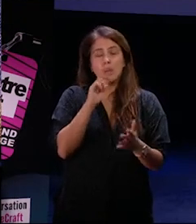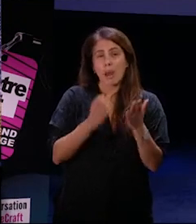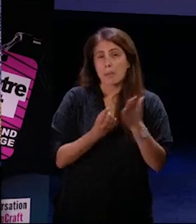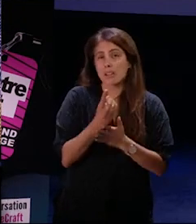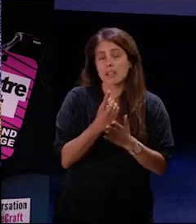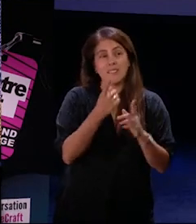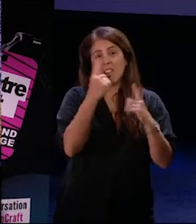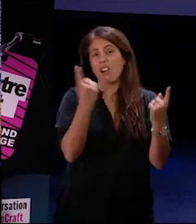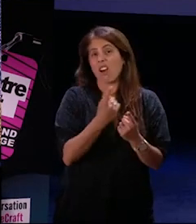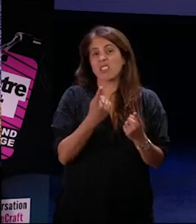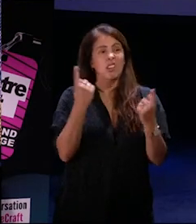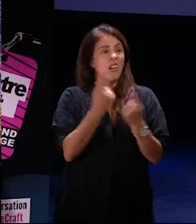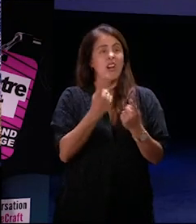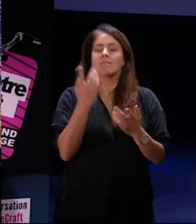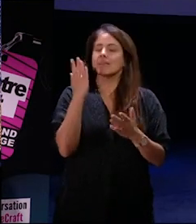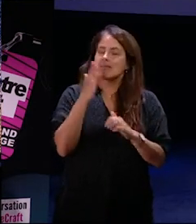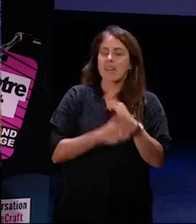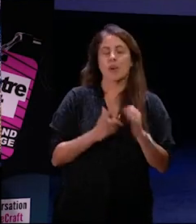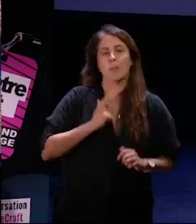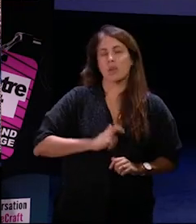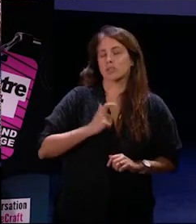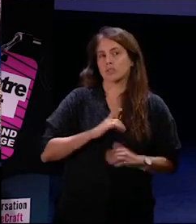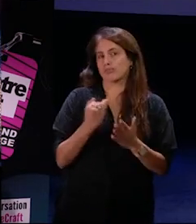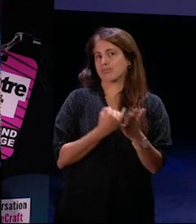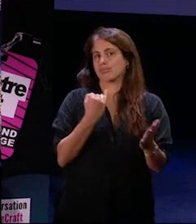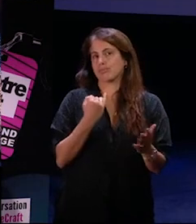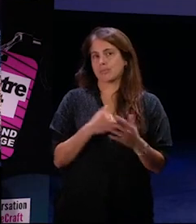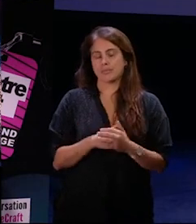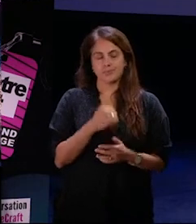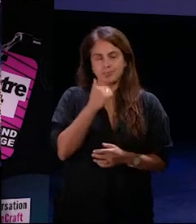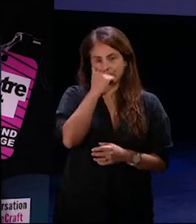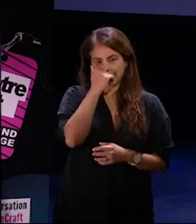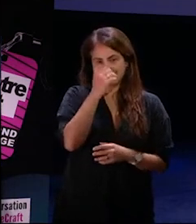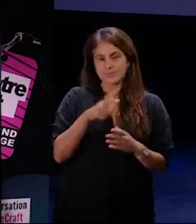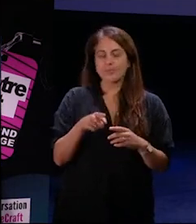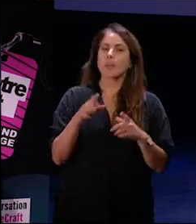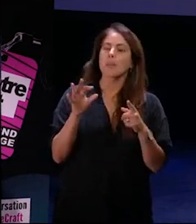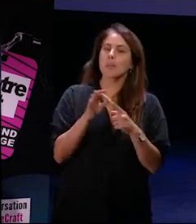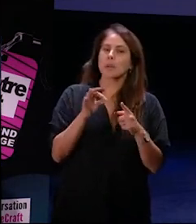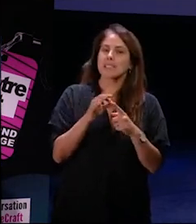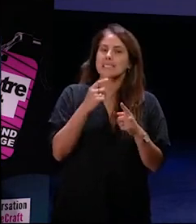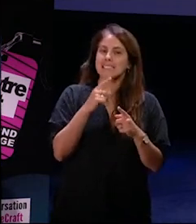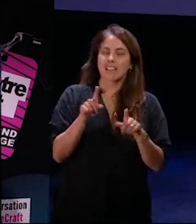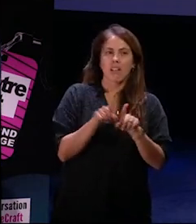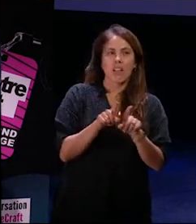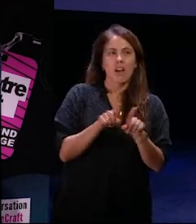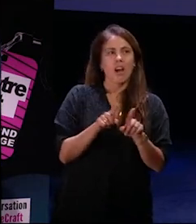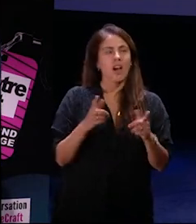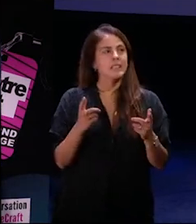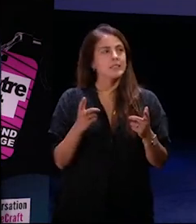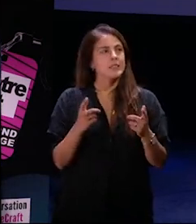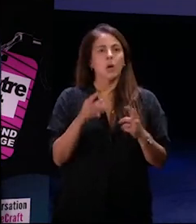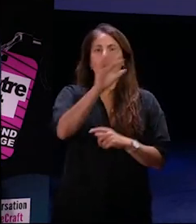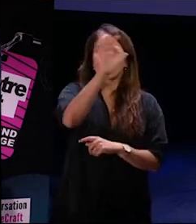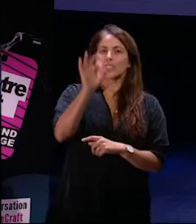can't, they can't, and it's never personal. There's something about commodification and surprise, isn't there? There's something about that